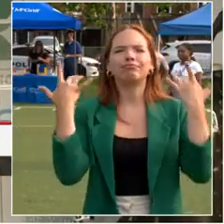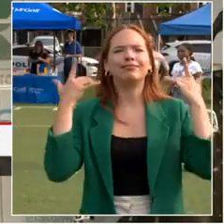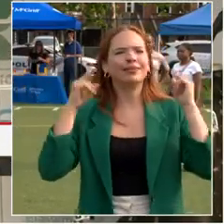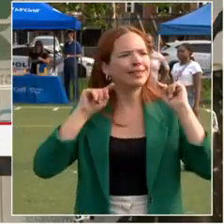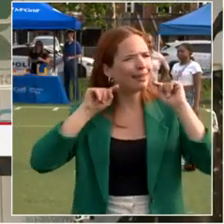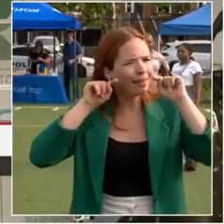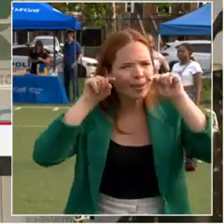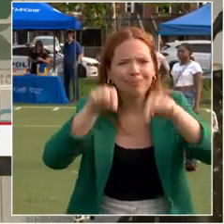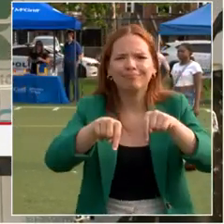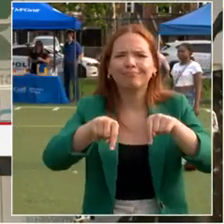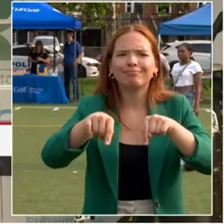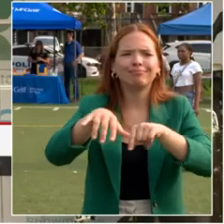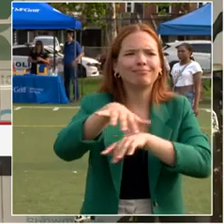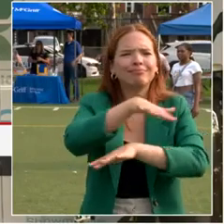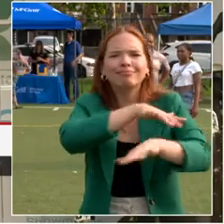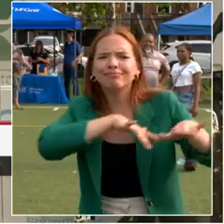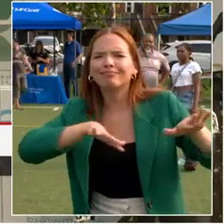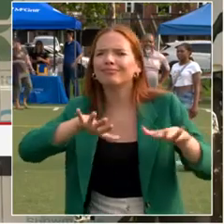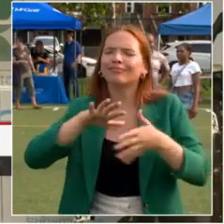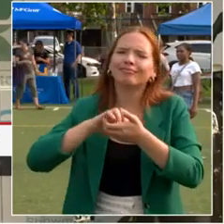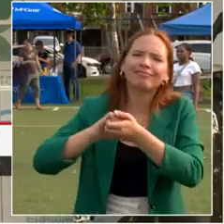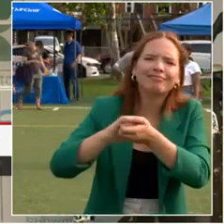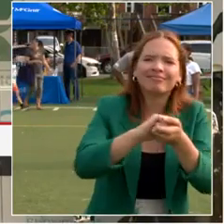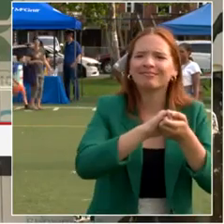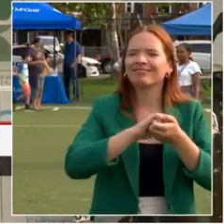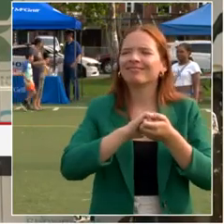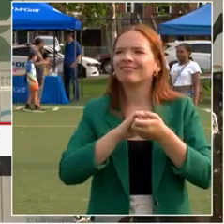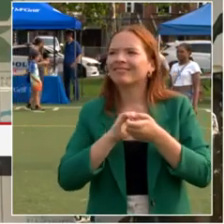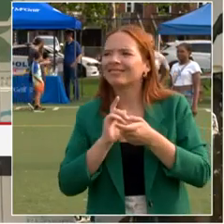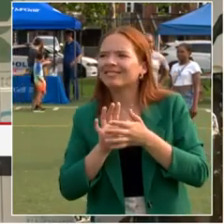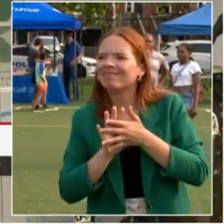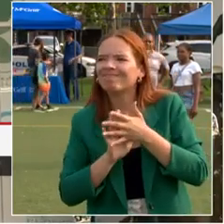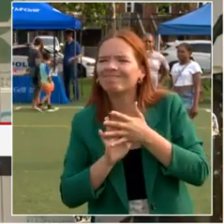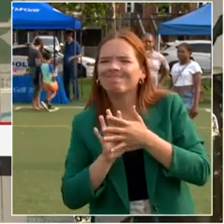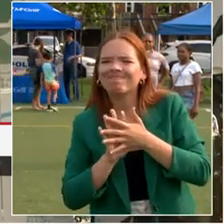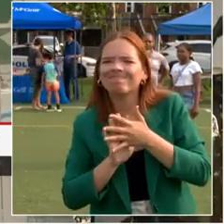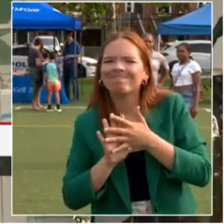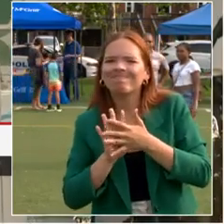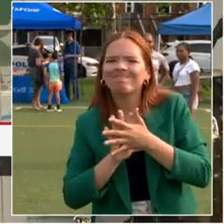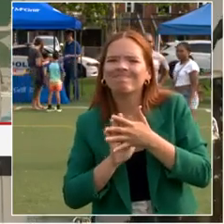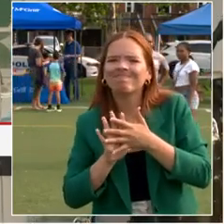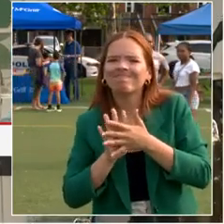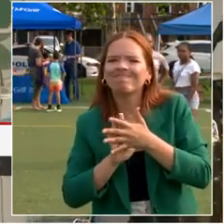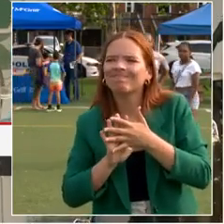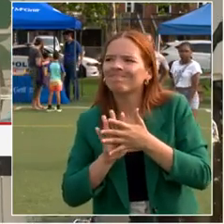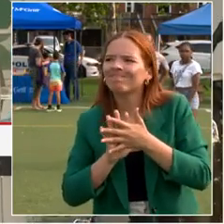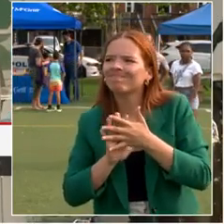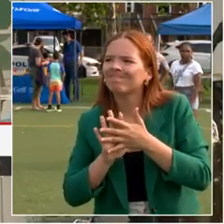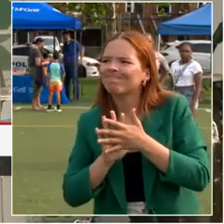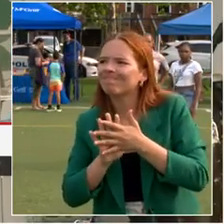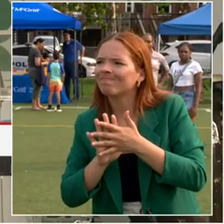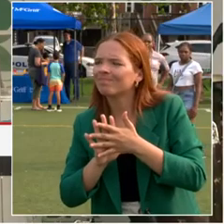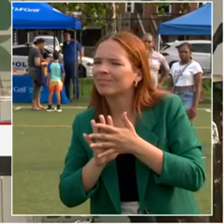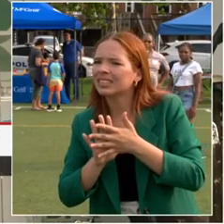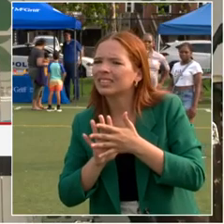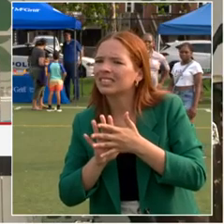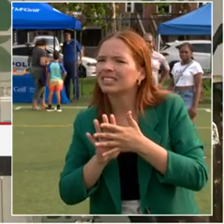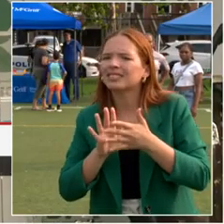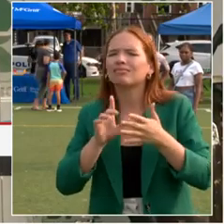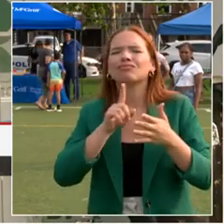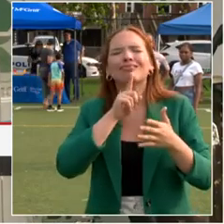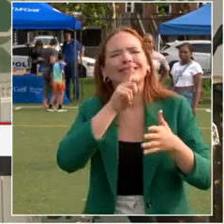we would have made it with the heat that we had, but God gave us beautiful weather that we could be here